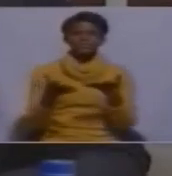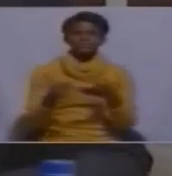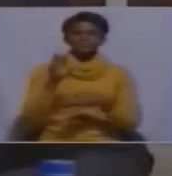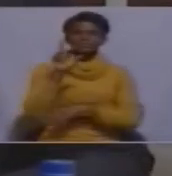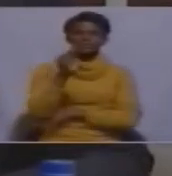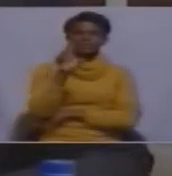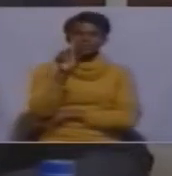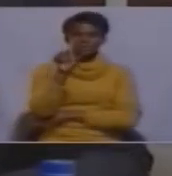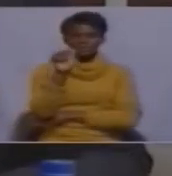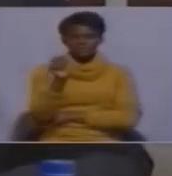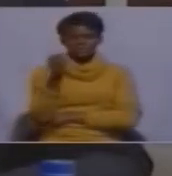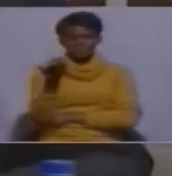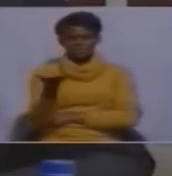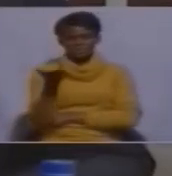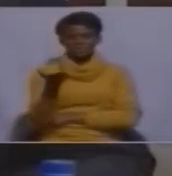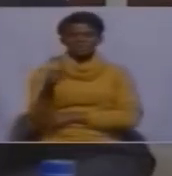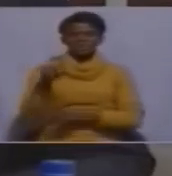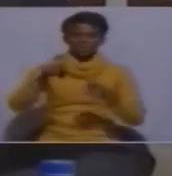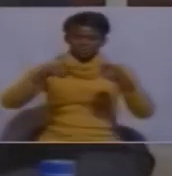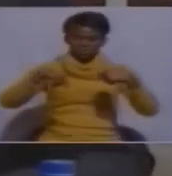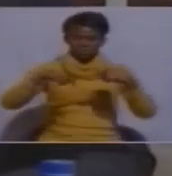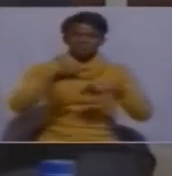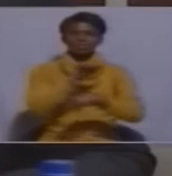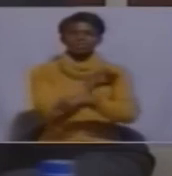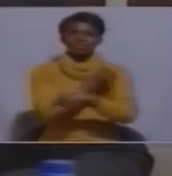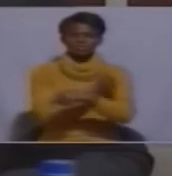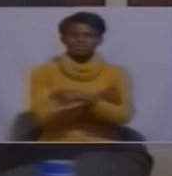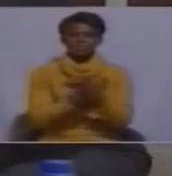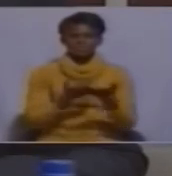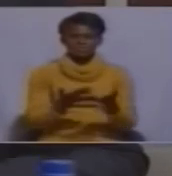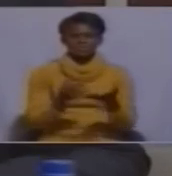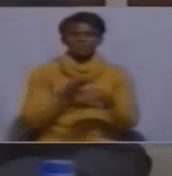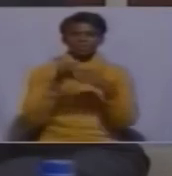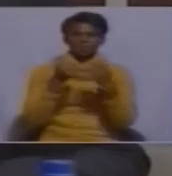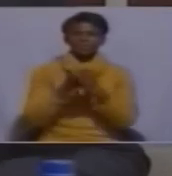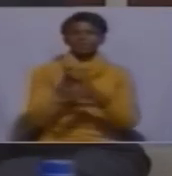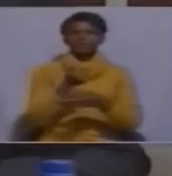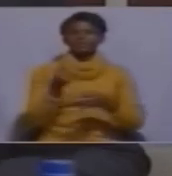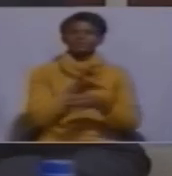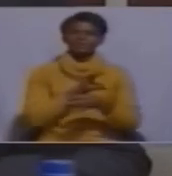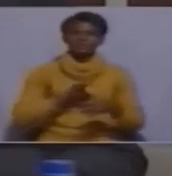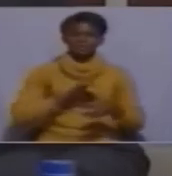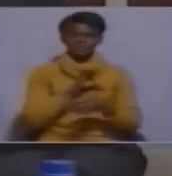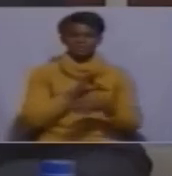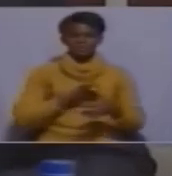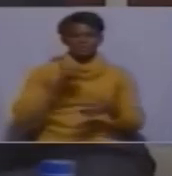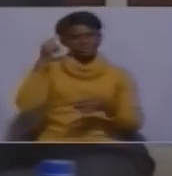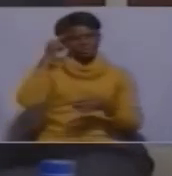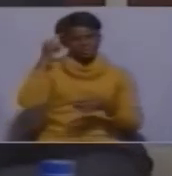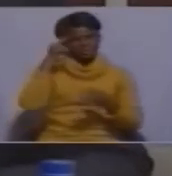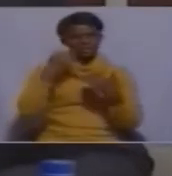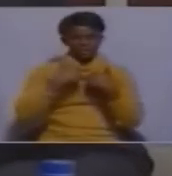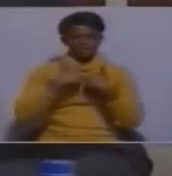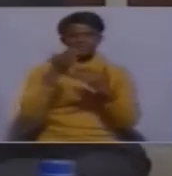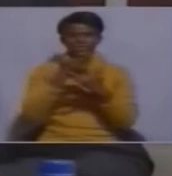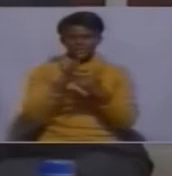RDA, the local authorities, all these companies where government have shares.